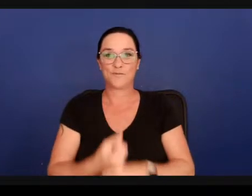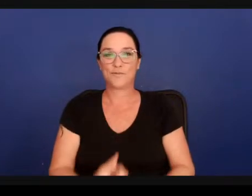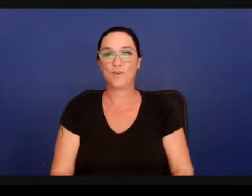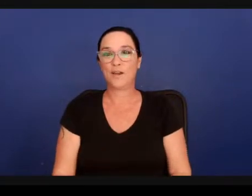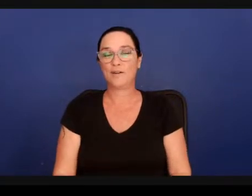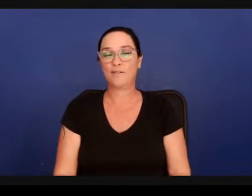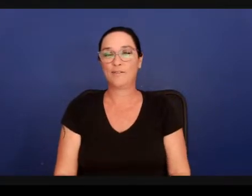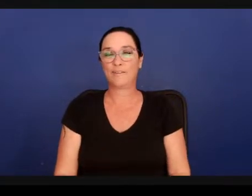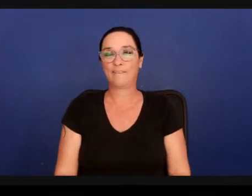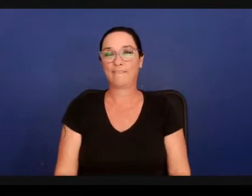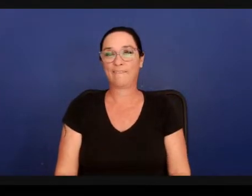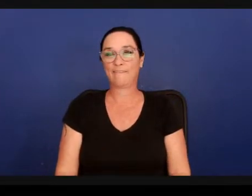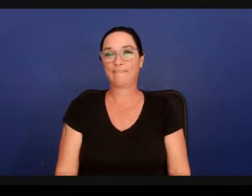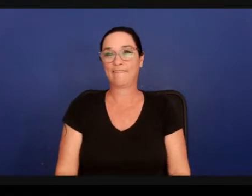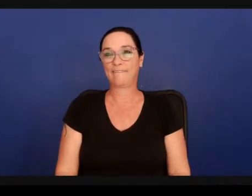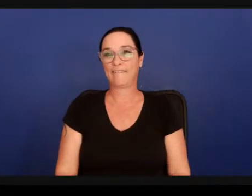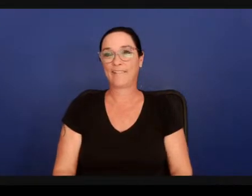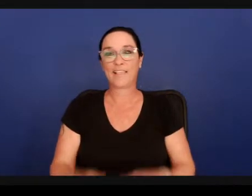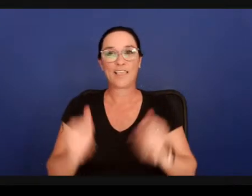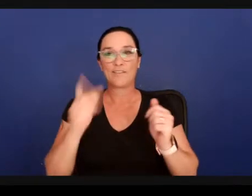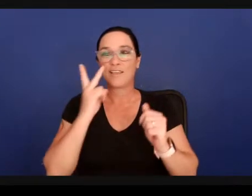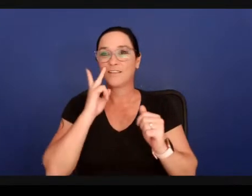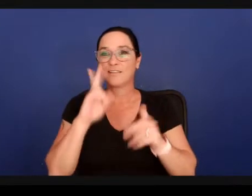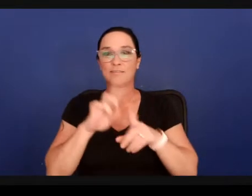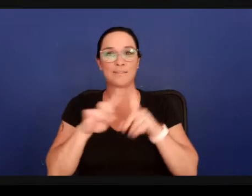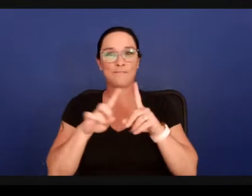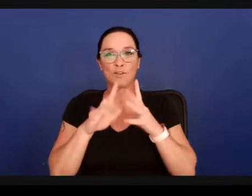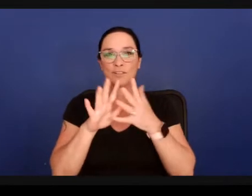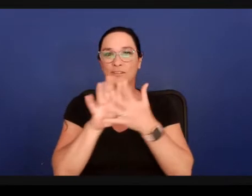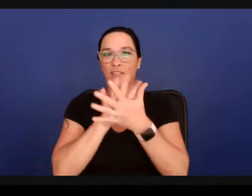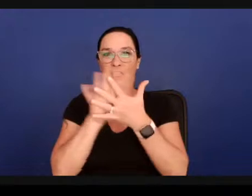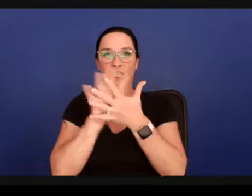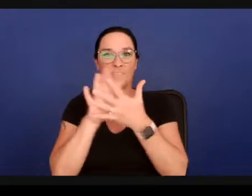Hard to distinguish through here the different pulses.